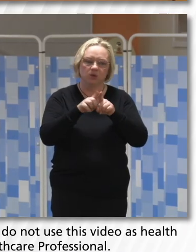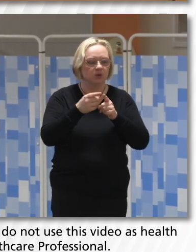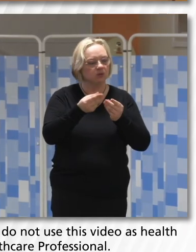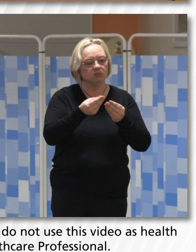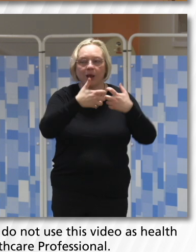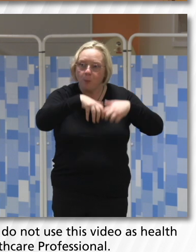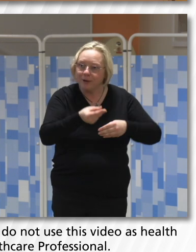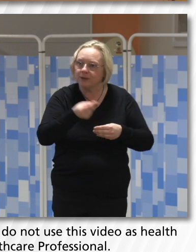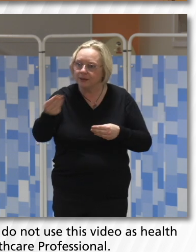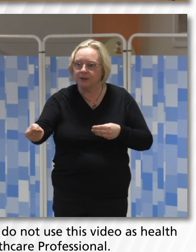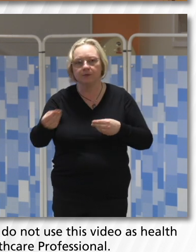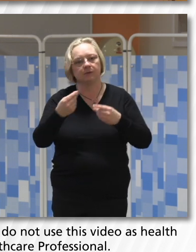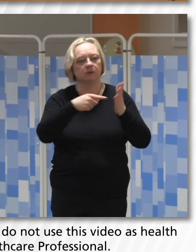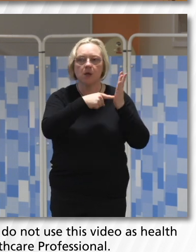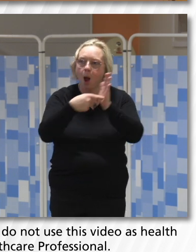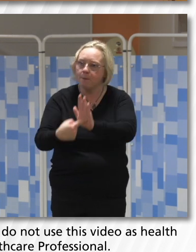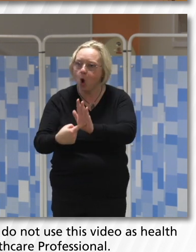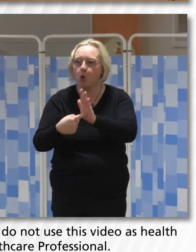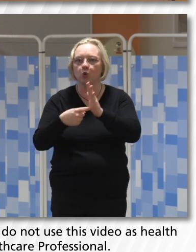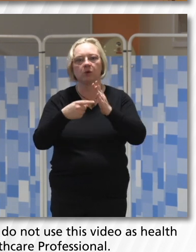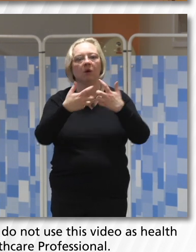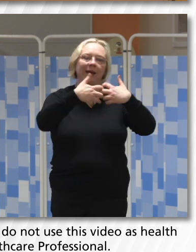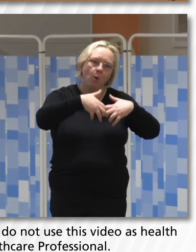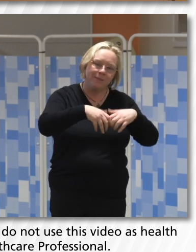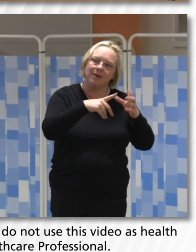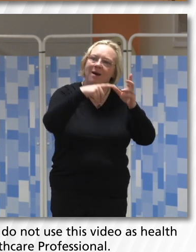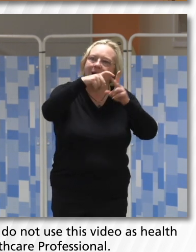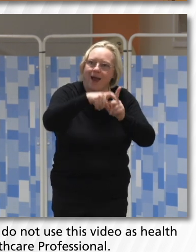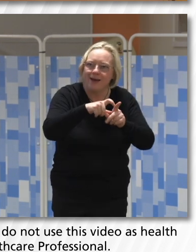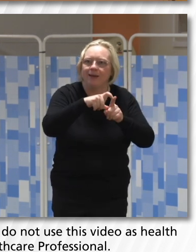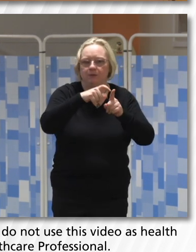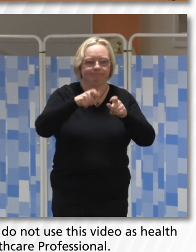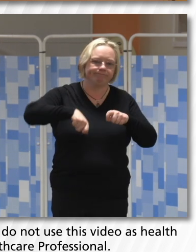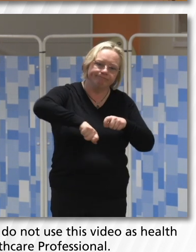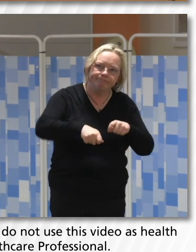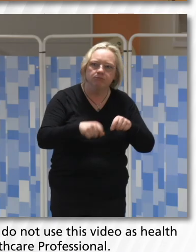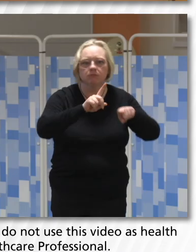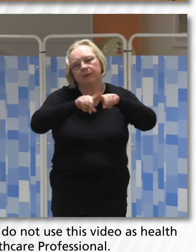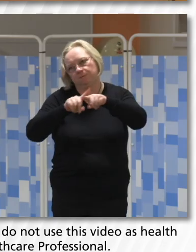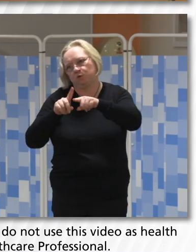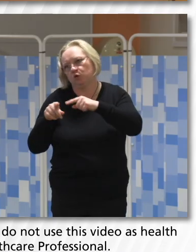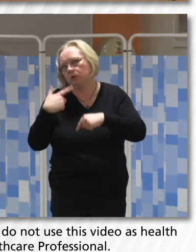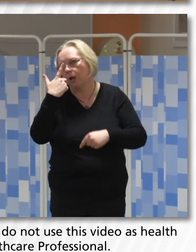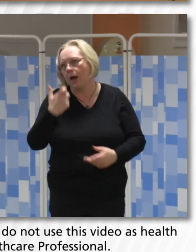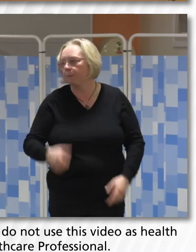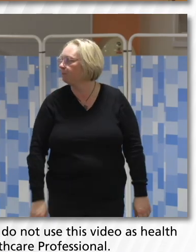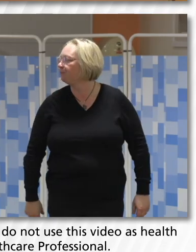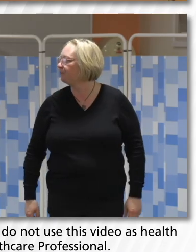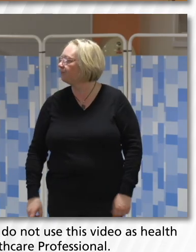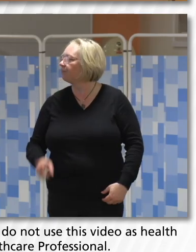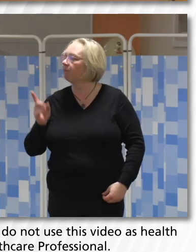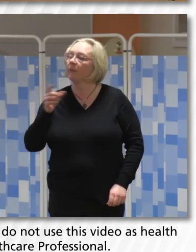other support. And they do give out aids and equipment as well. Speech therapists